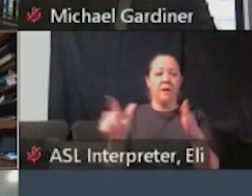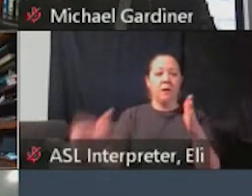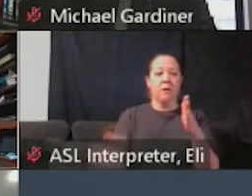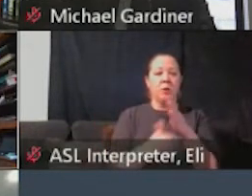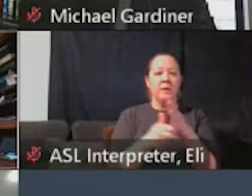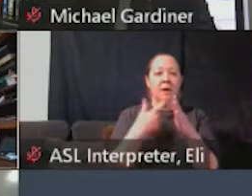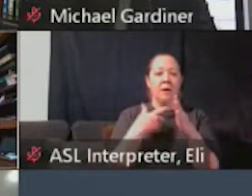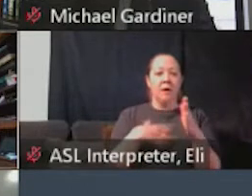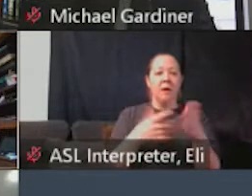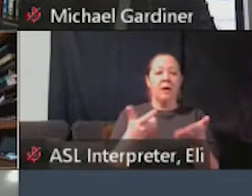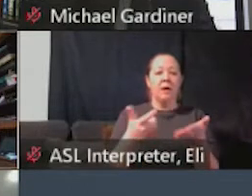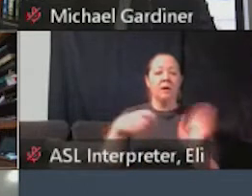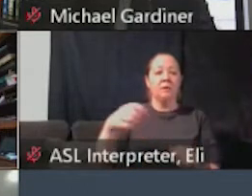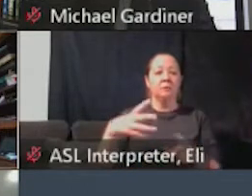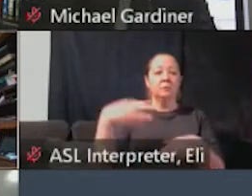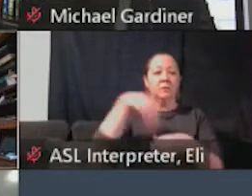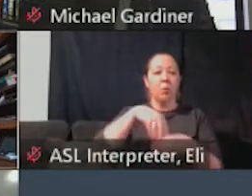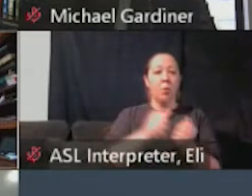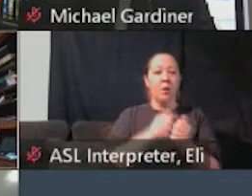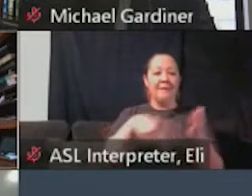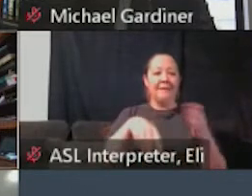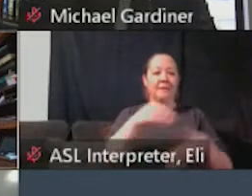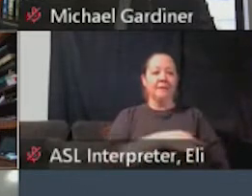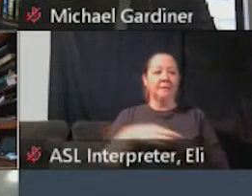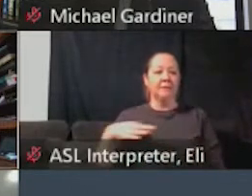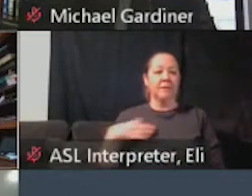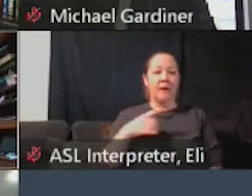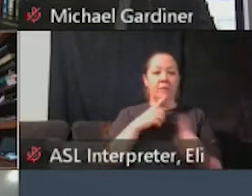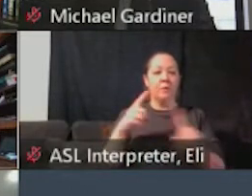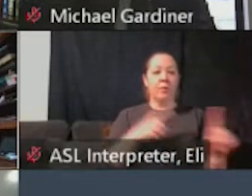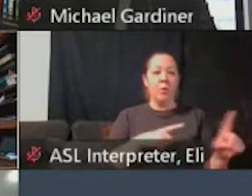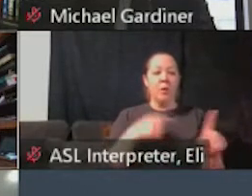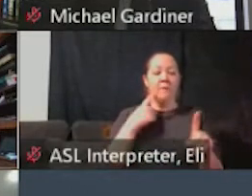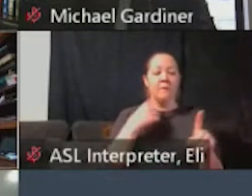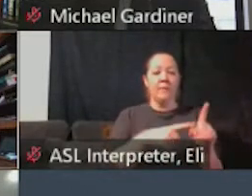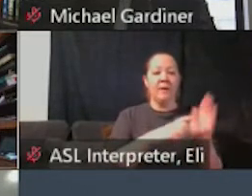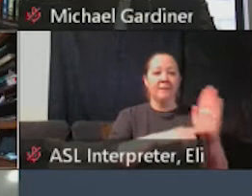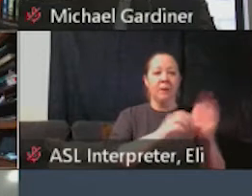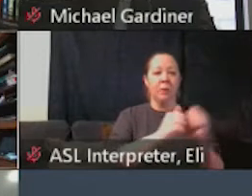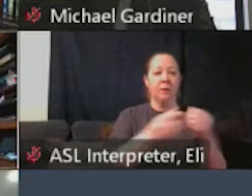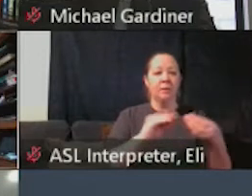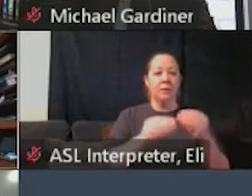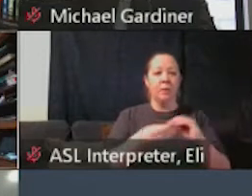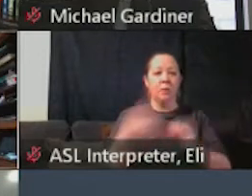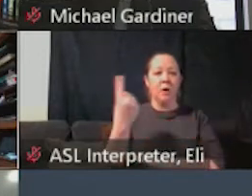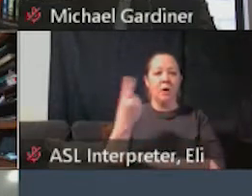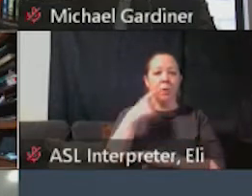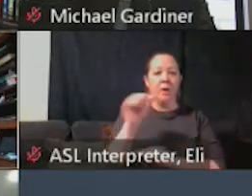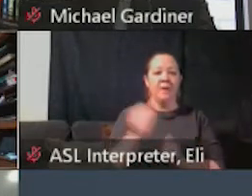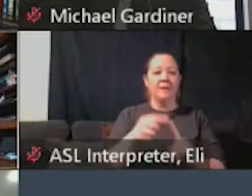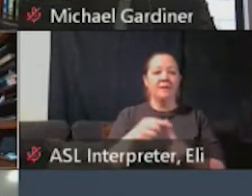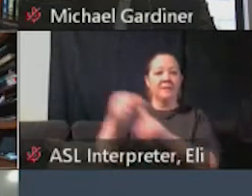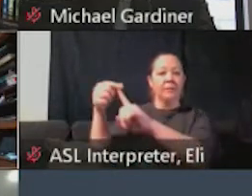staff's report and is further amended by applicant exhibit number one, with the exception of condition number